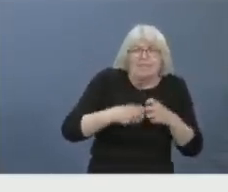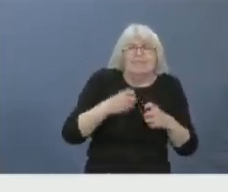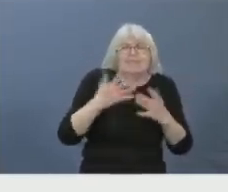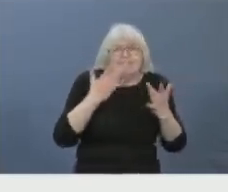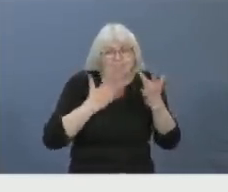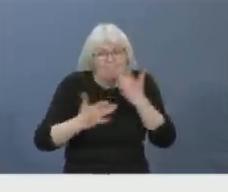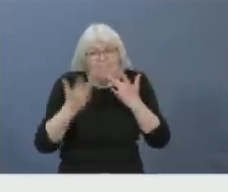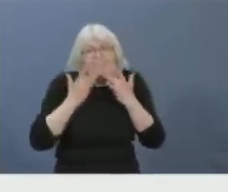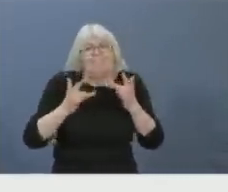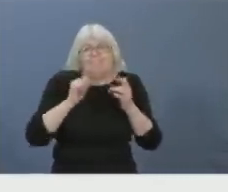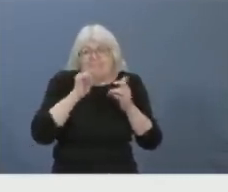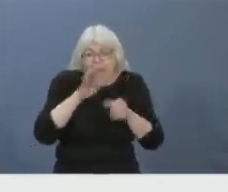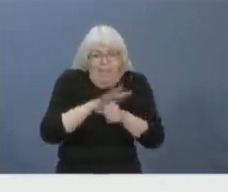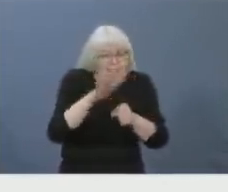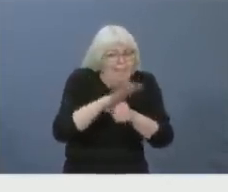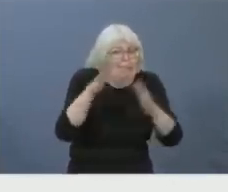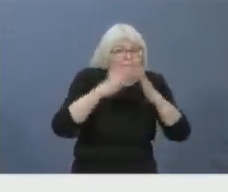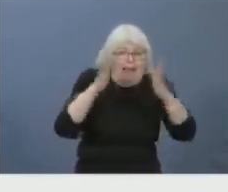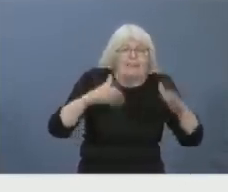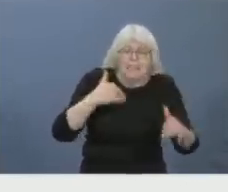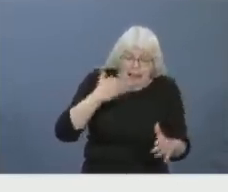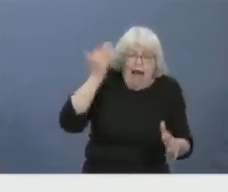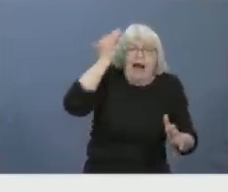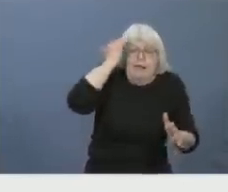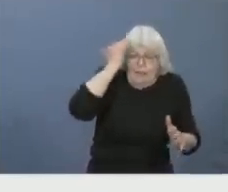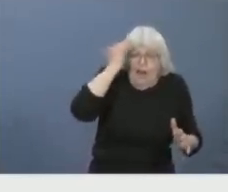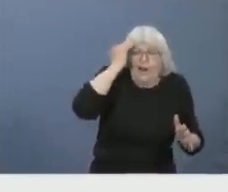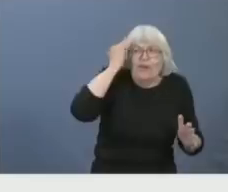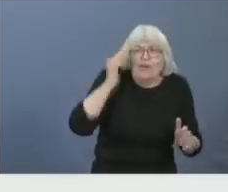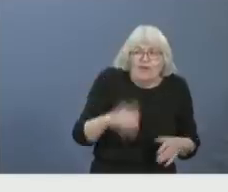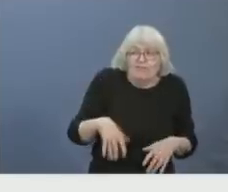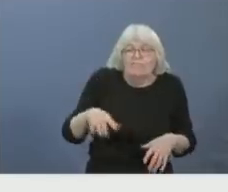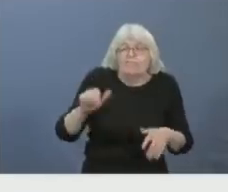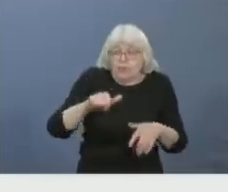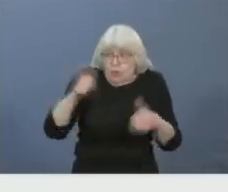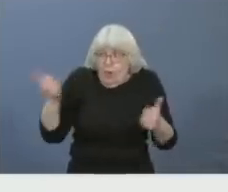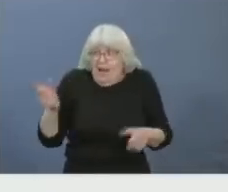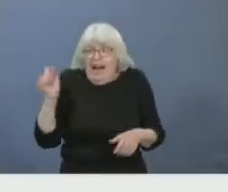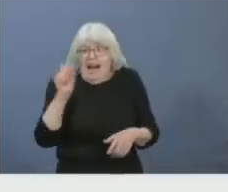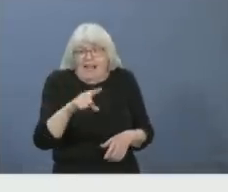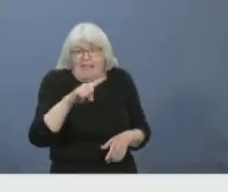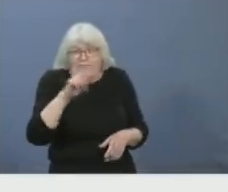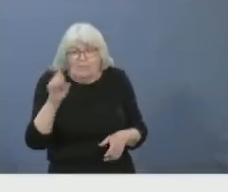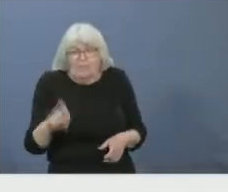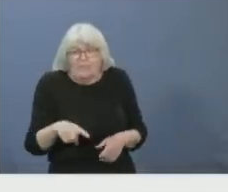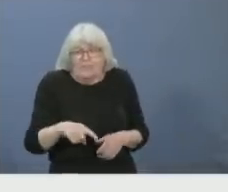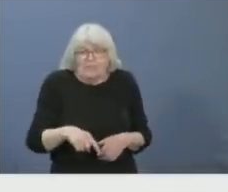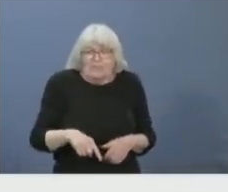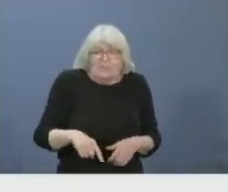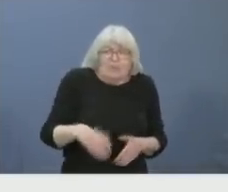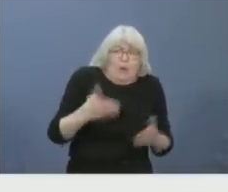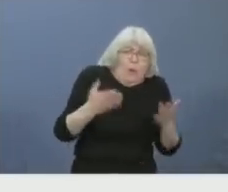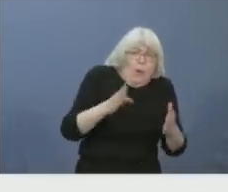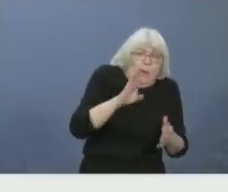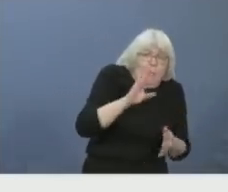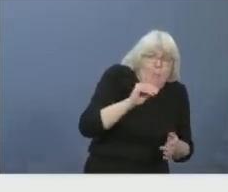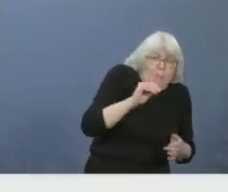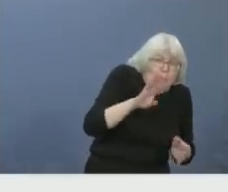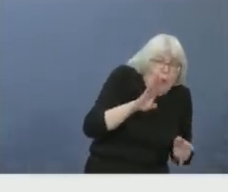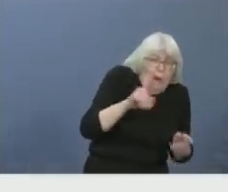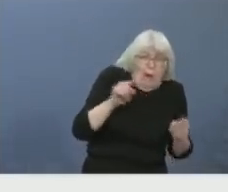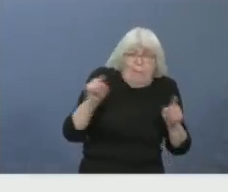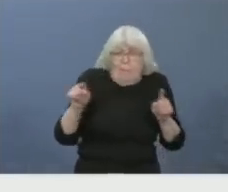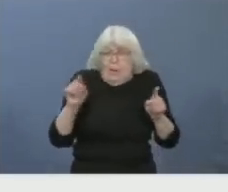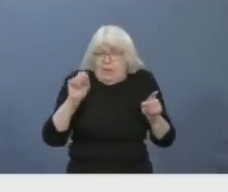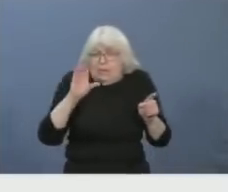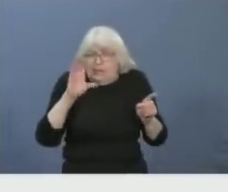Kayla, do you have a follow-up question? I do, thank you. I'm not sure if it's best for Bob or Scott, or perhaps you can both weigh in. It's about